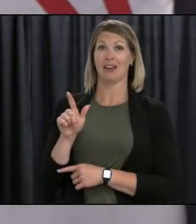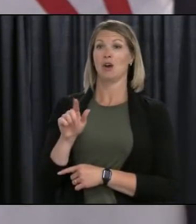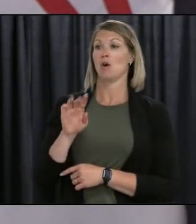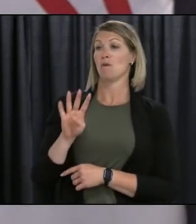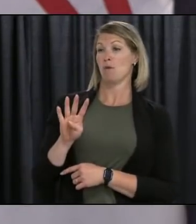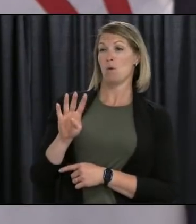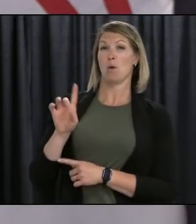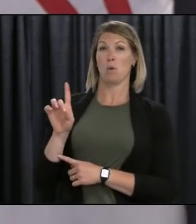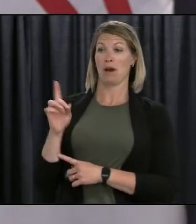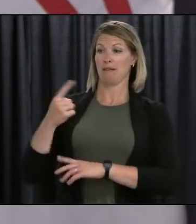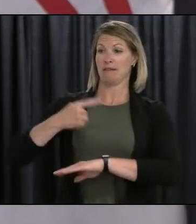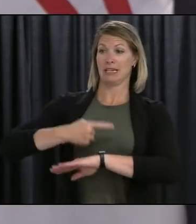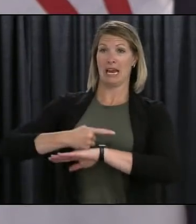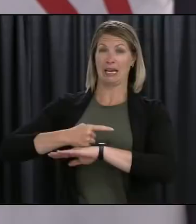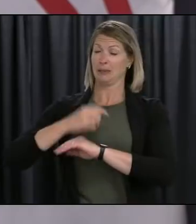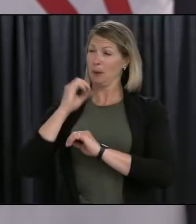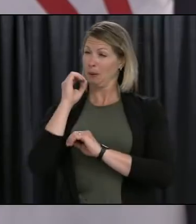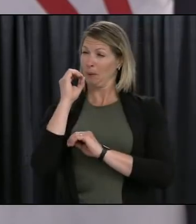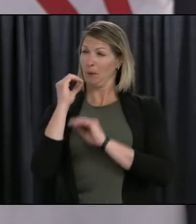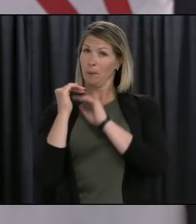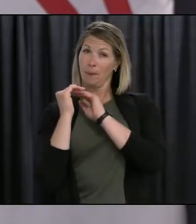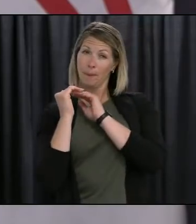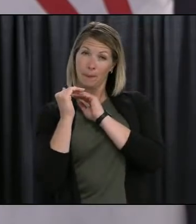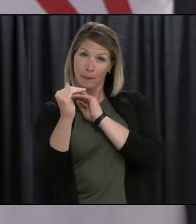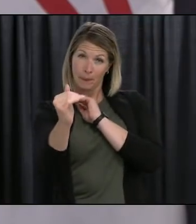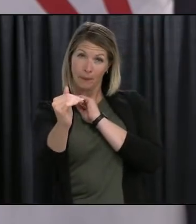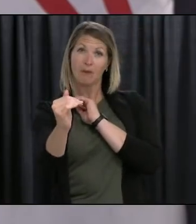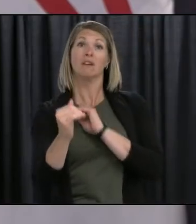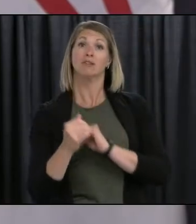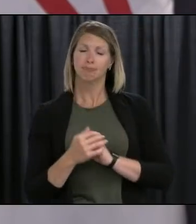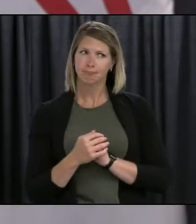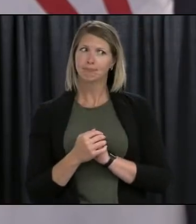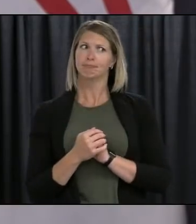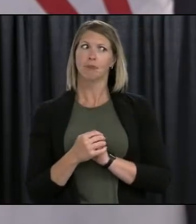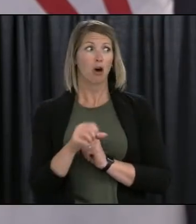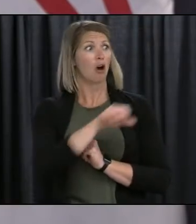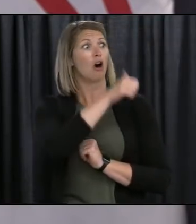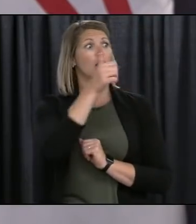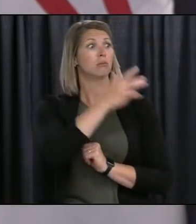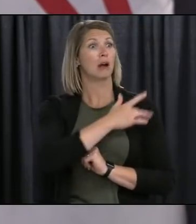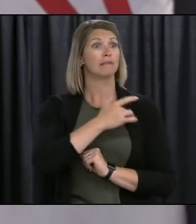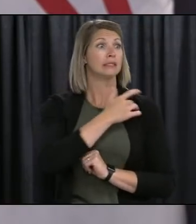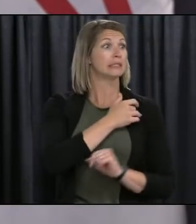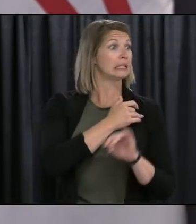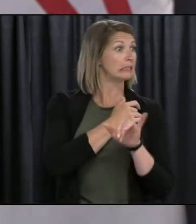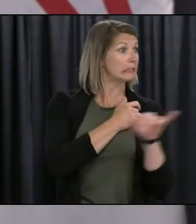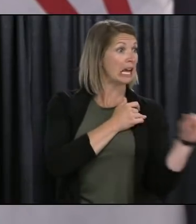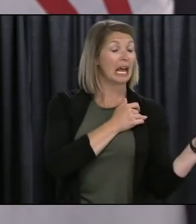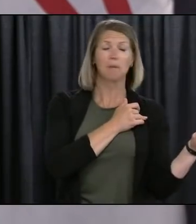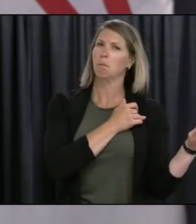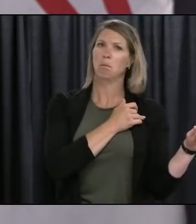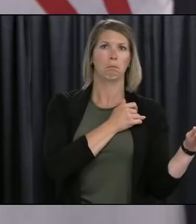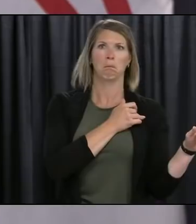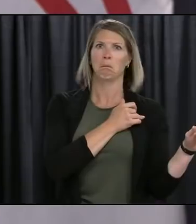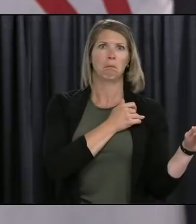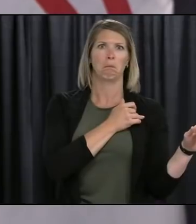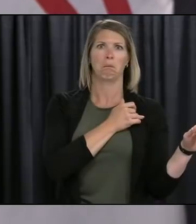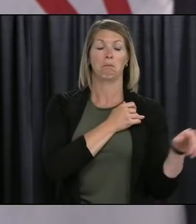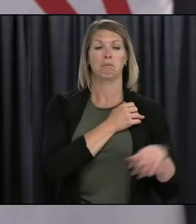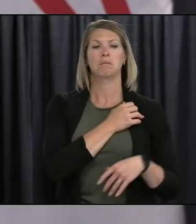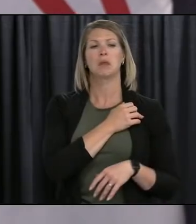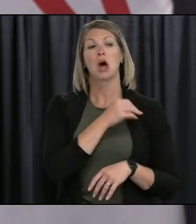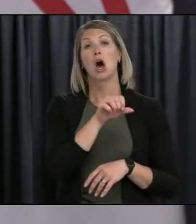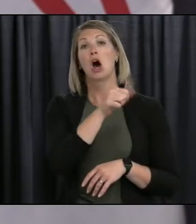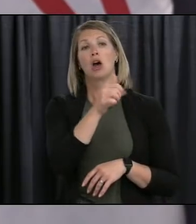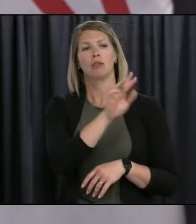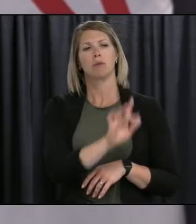of COVID-19. And not only can other jurisdictions say that it's been 21 days since